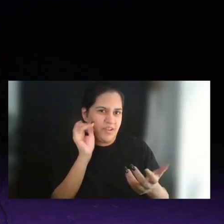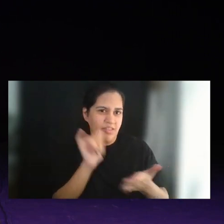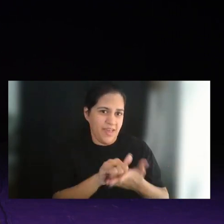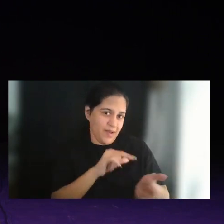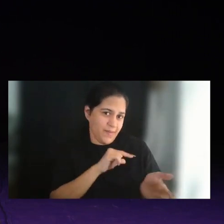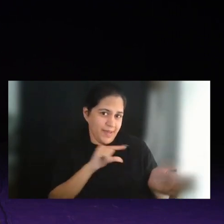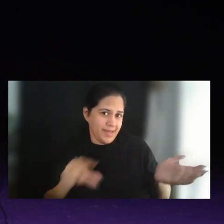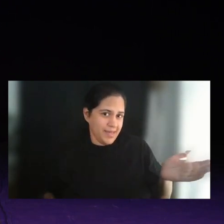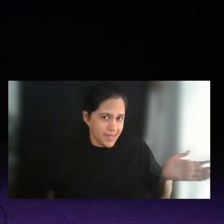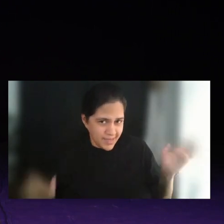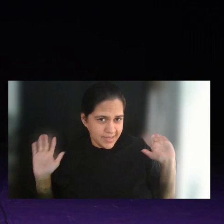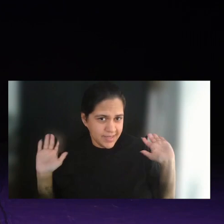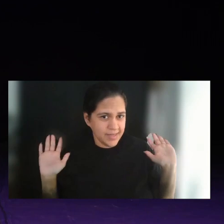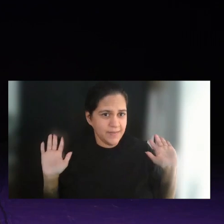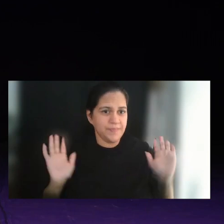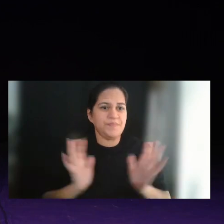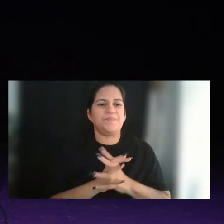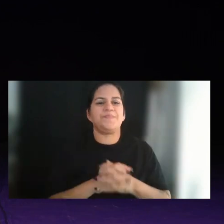Anyway,